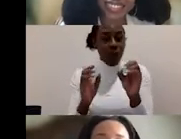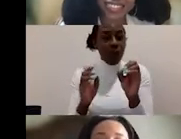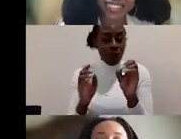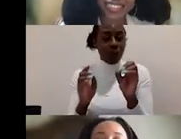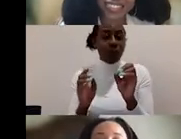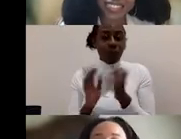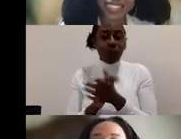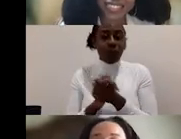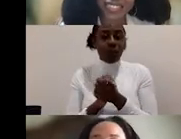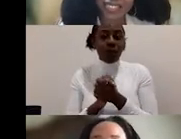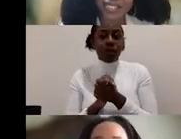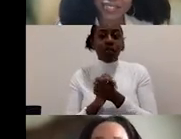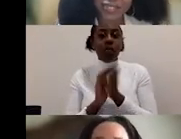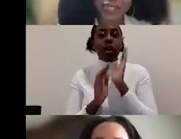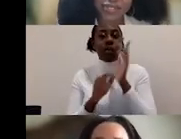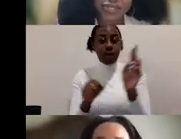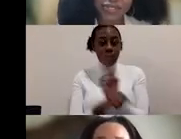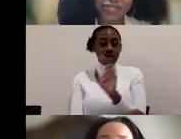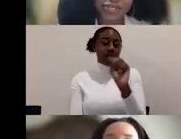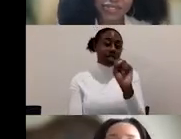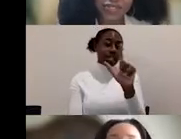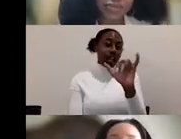We're going to be using Slido for this again.